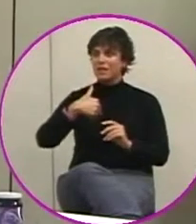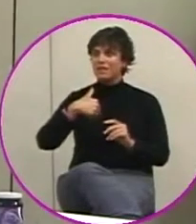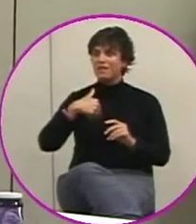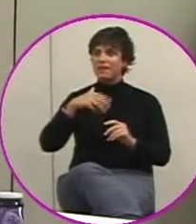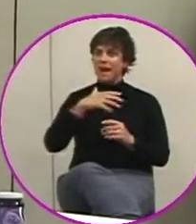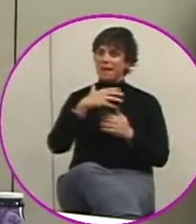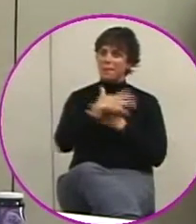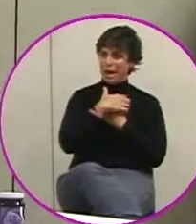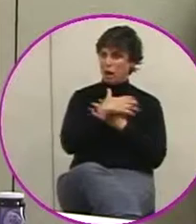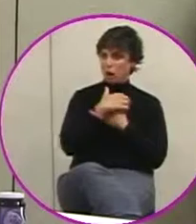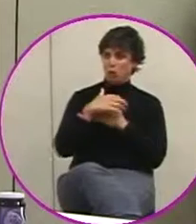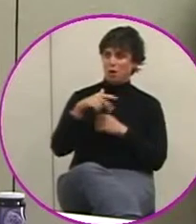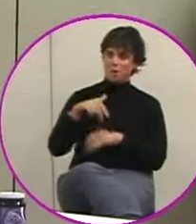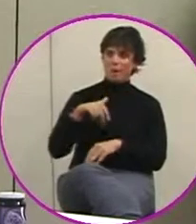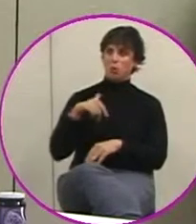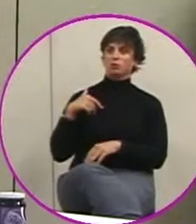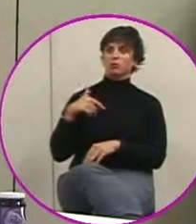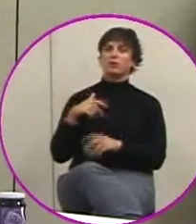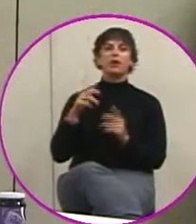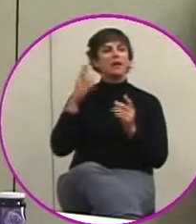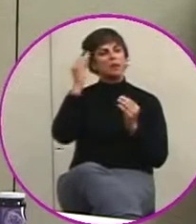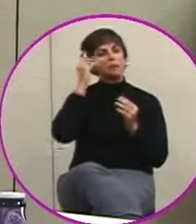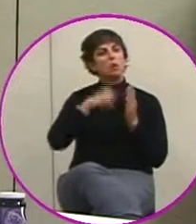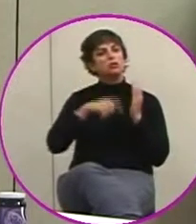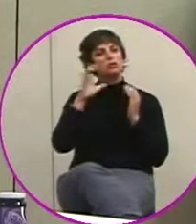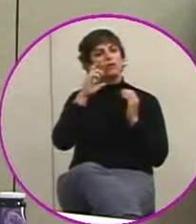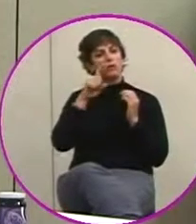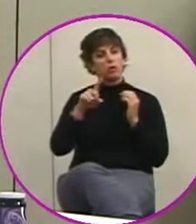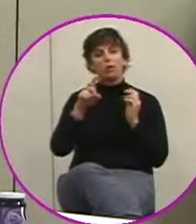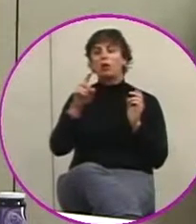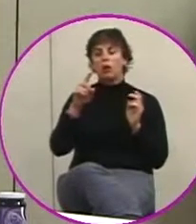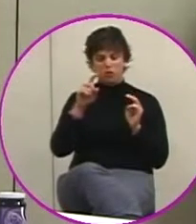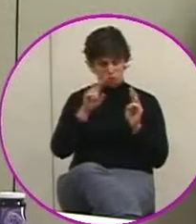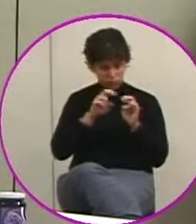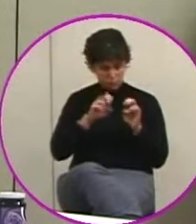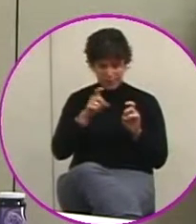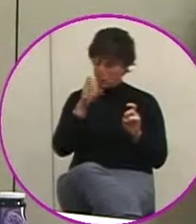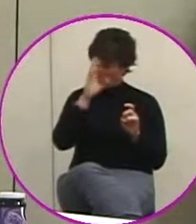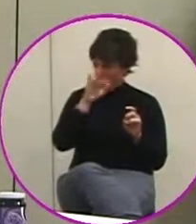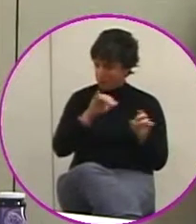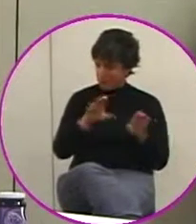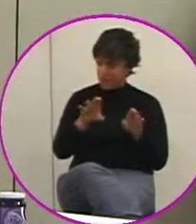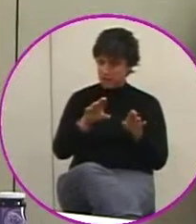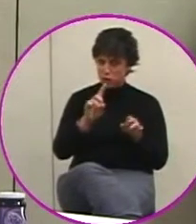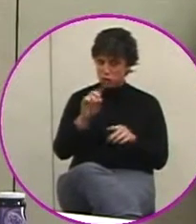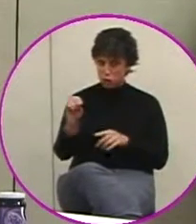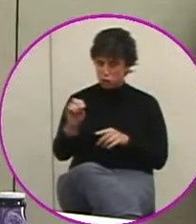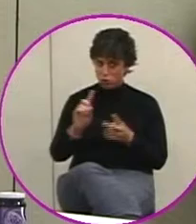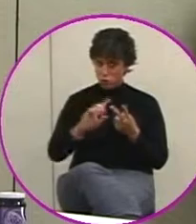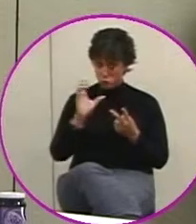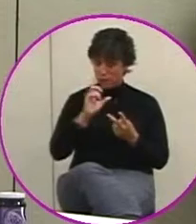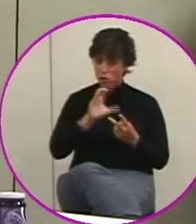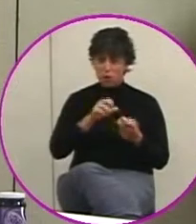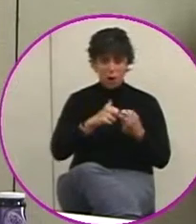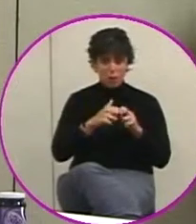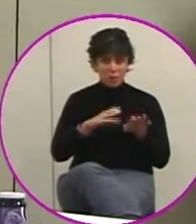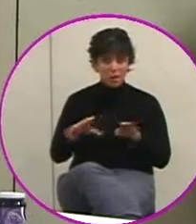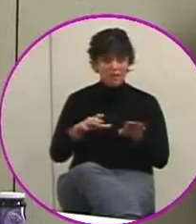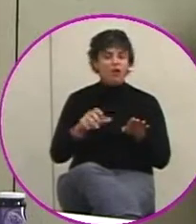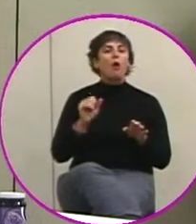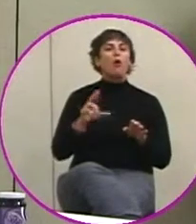Think about what you're looking for. Are you looking because you know that they have a behavior disorder? Are you looking for their problem behavior? Or are